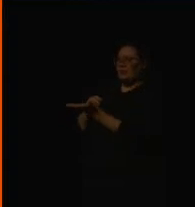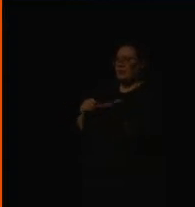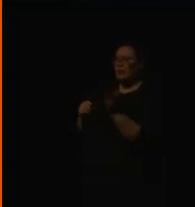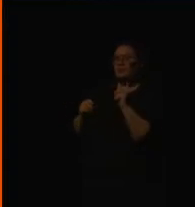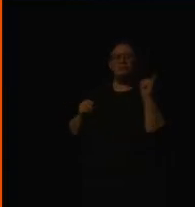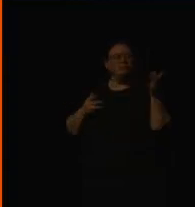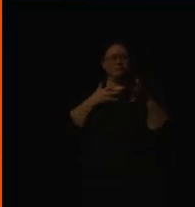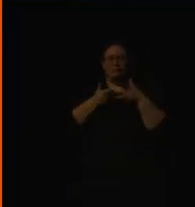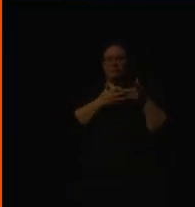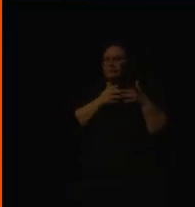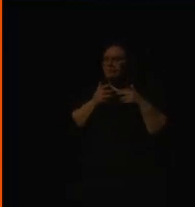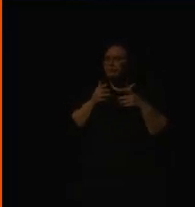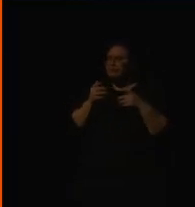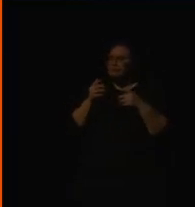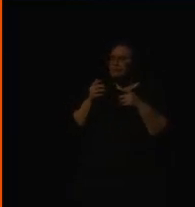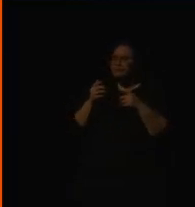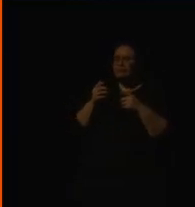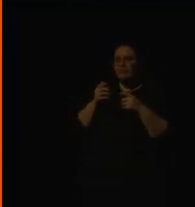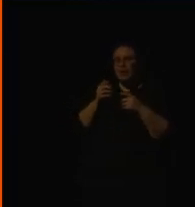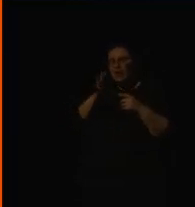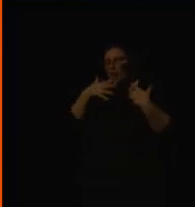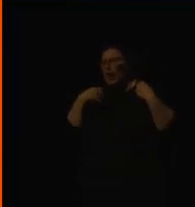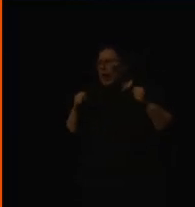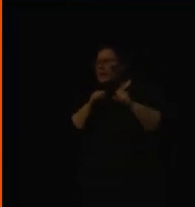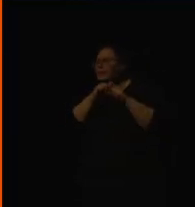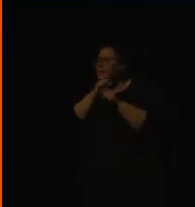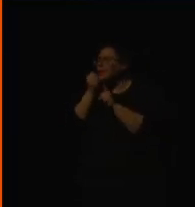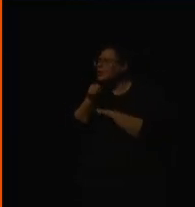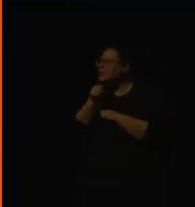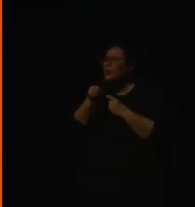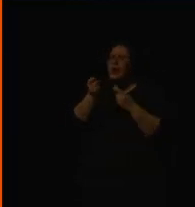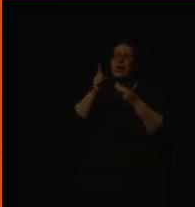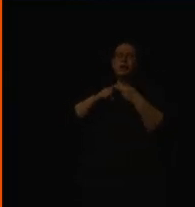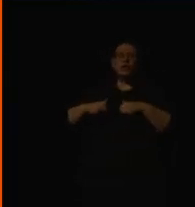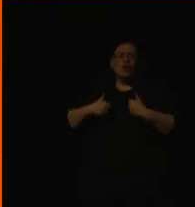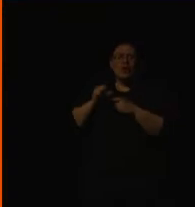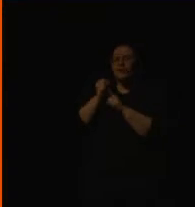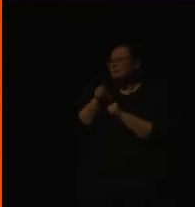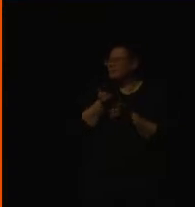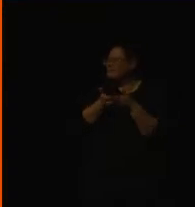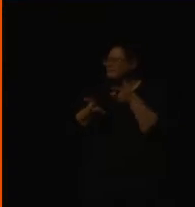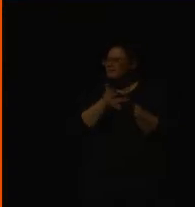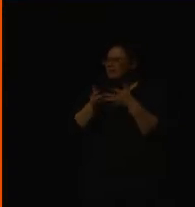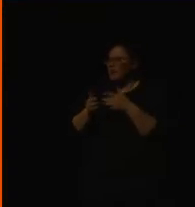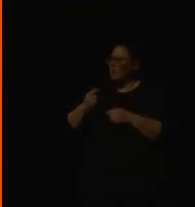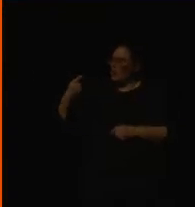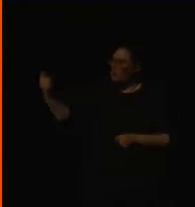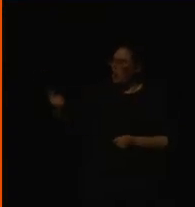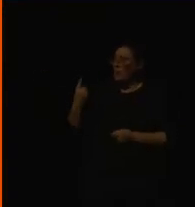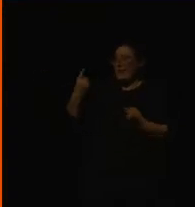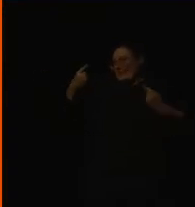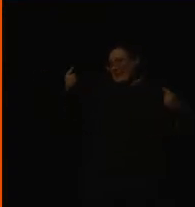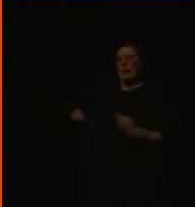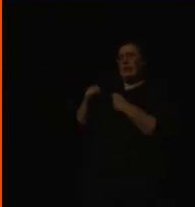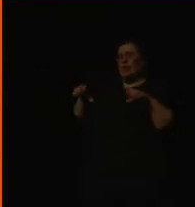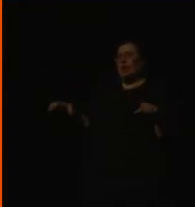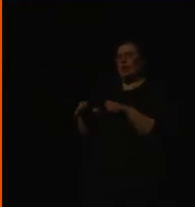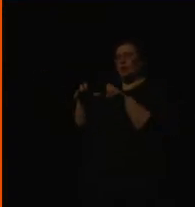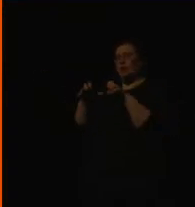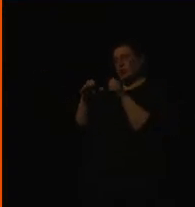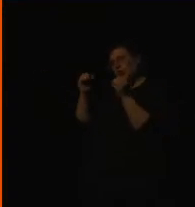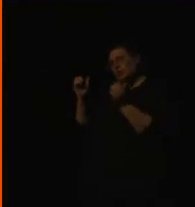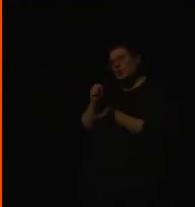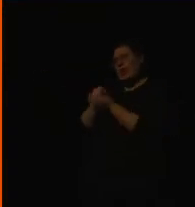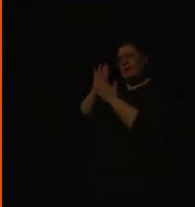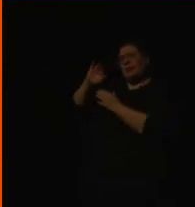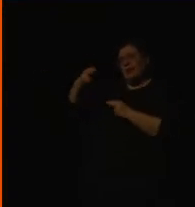matter what your health situation is or life situation, there is always something you can do to advance this